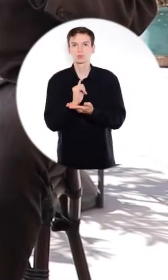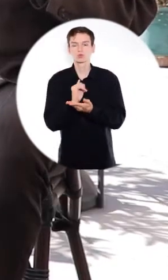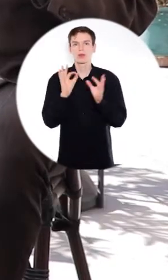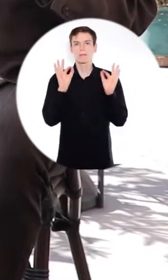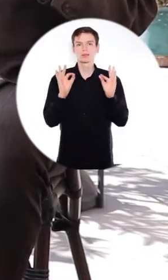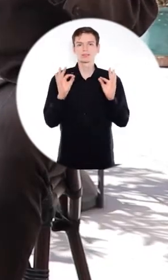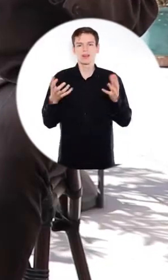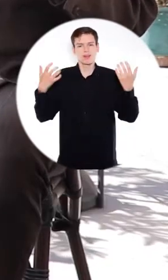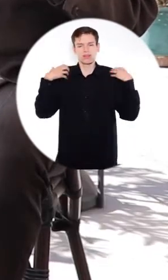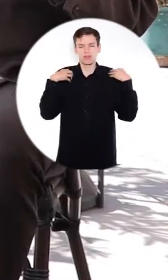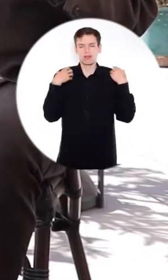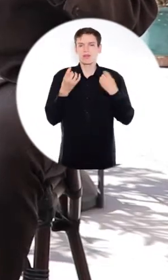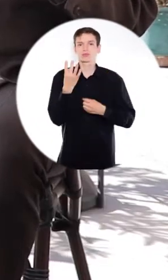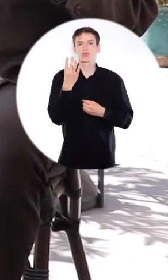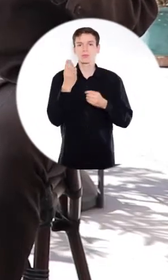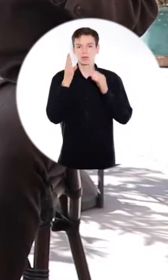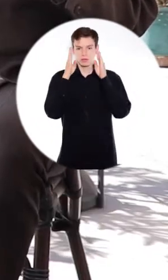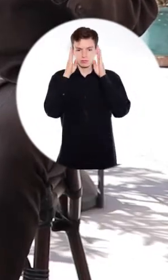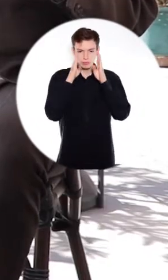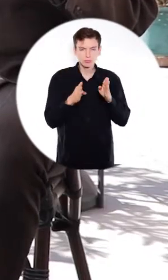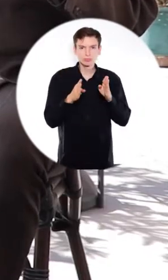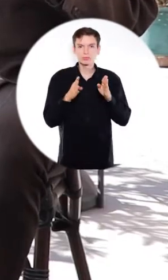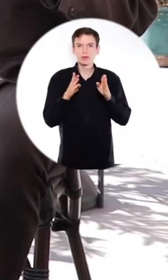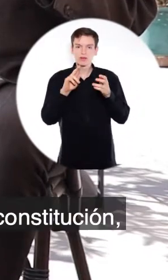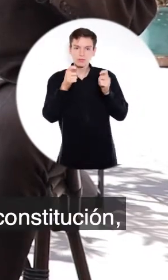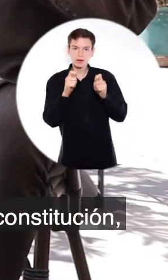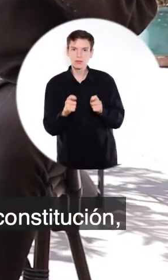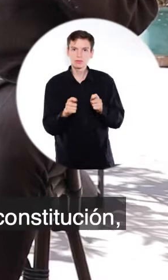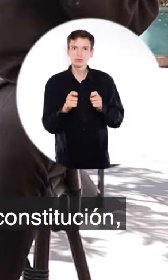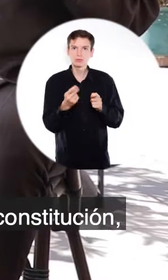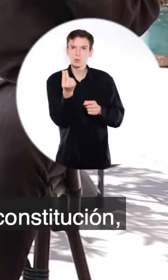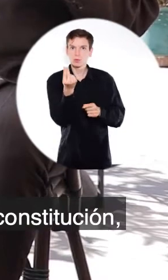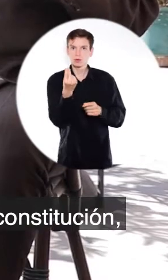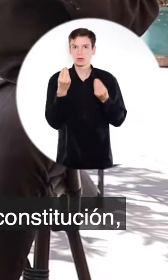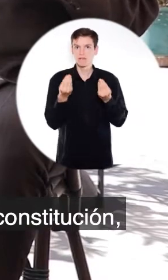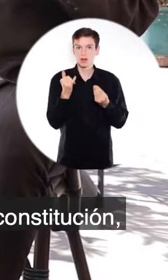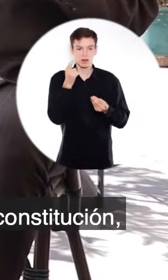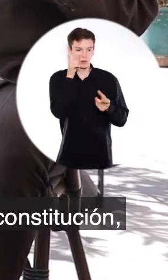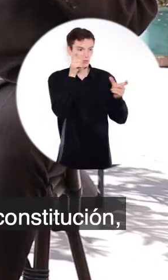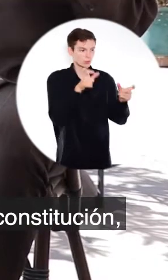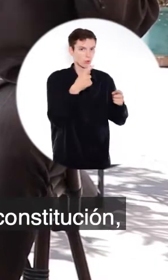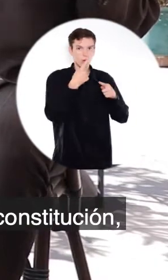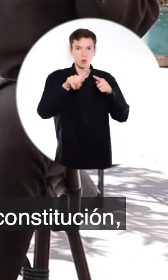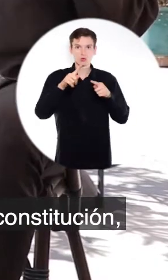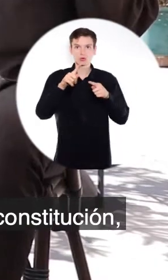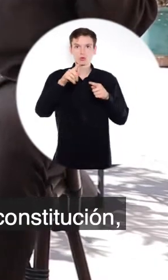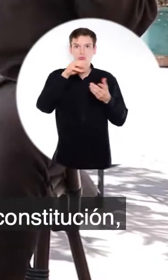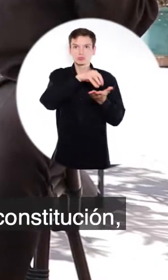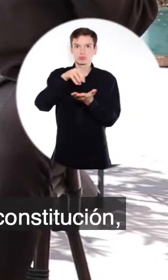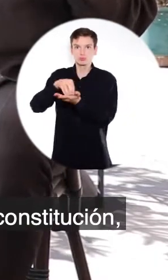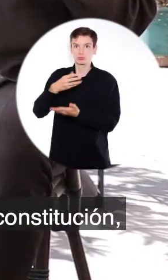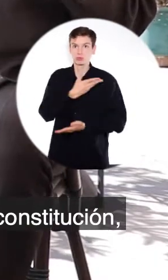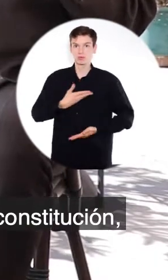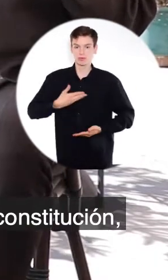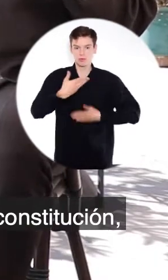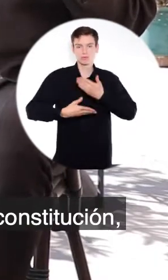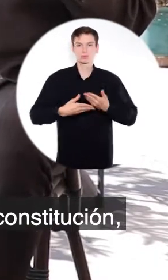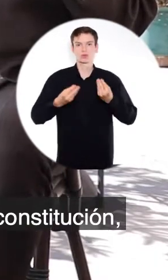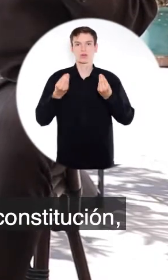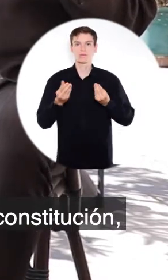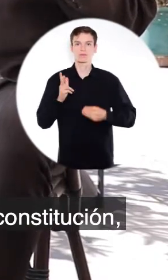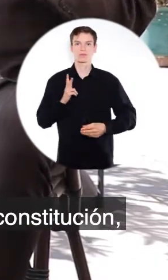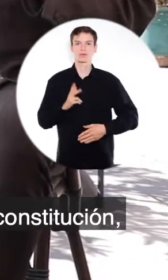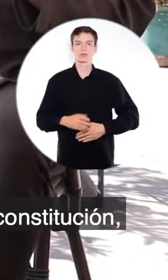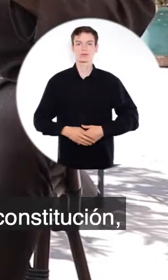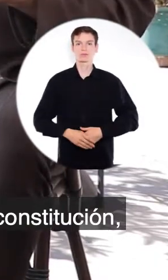in very much. And the world, of course, very different than it was in 1980. So if you were to go to a country, random country, writing a new constitution today, you would see